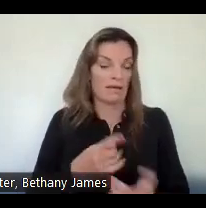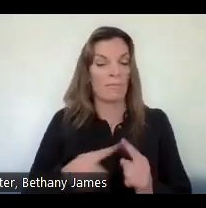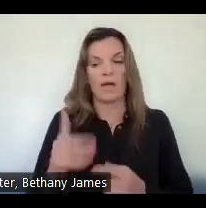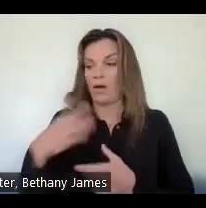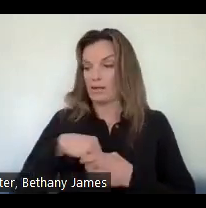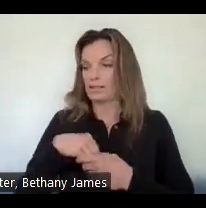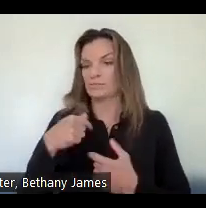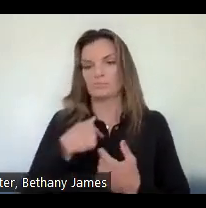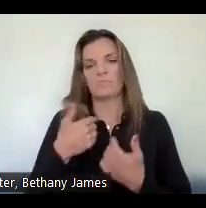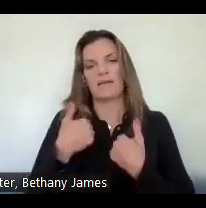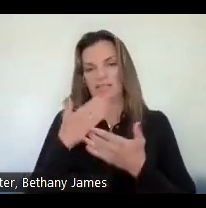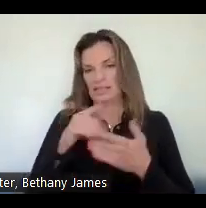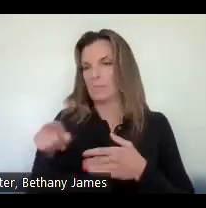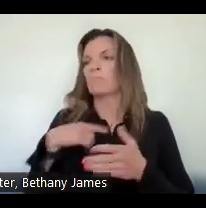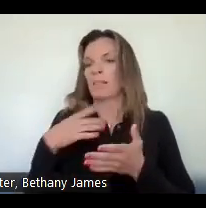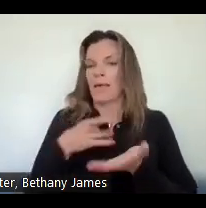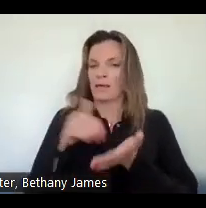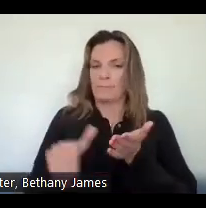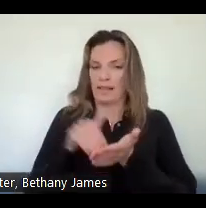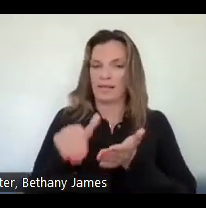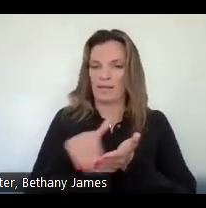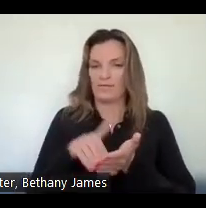for them doing a repetitive task, or